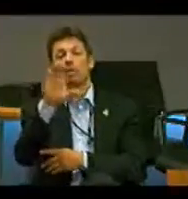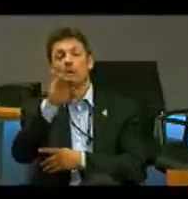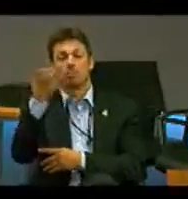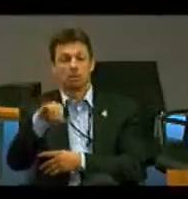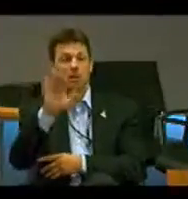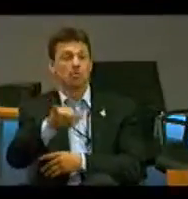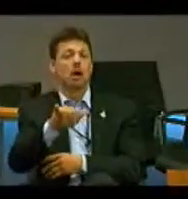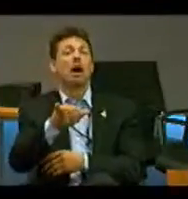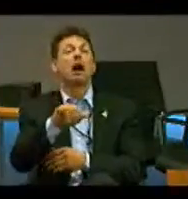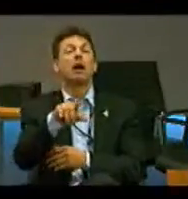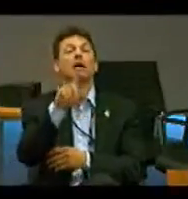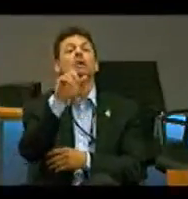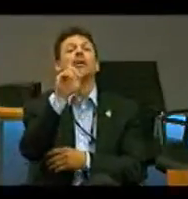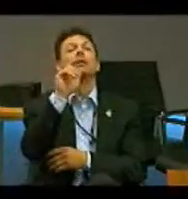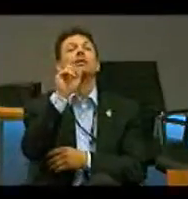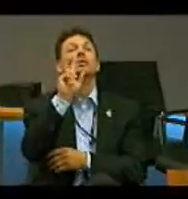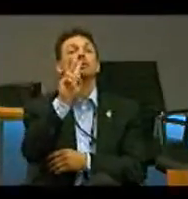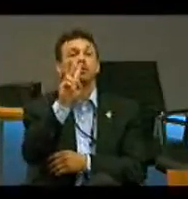100% by